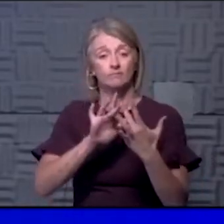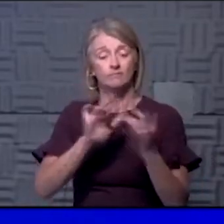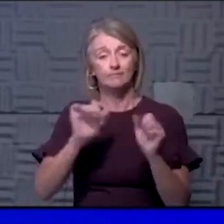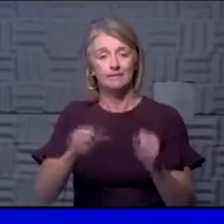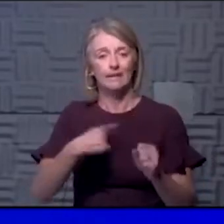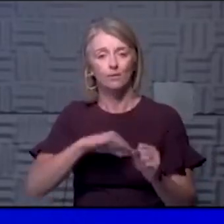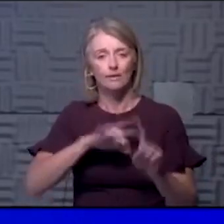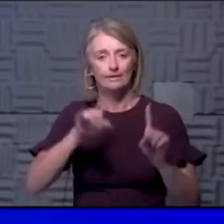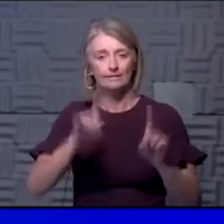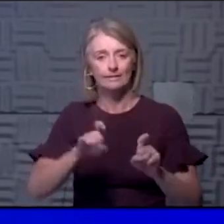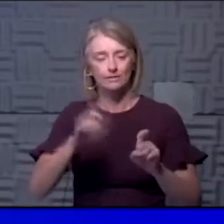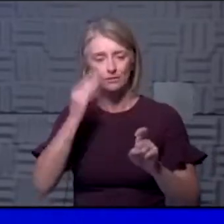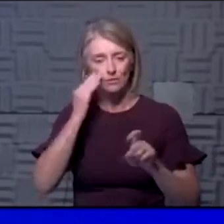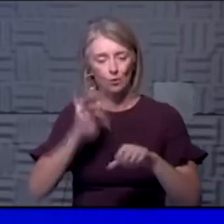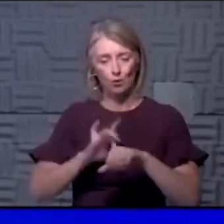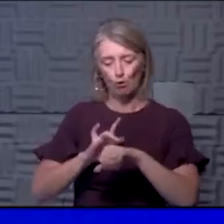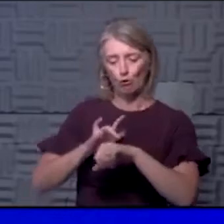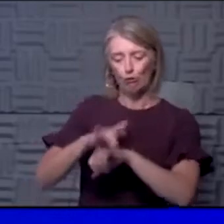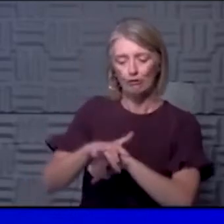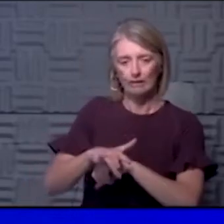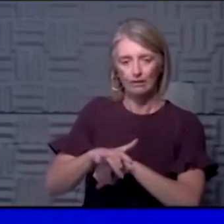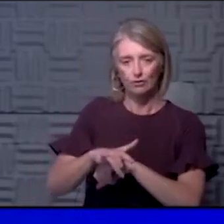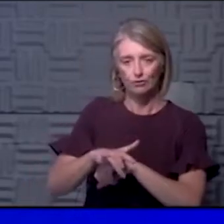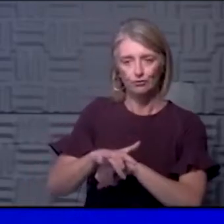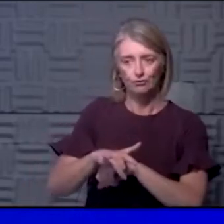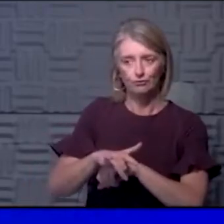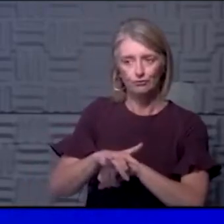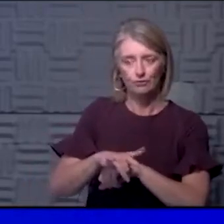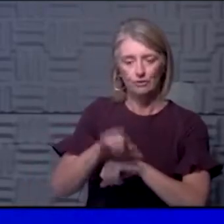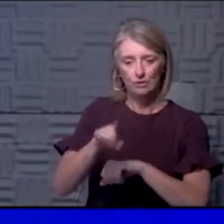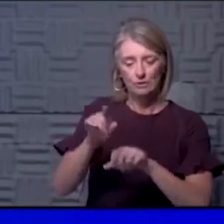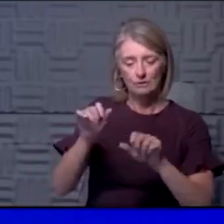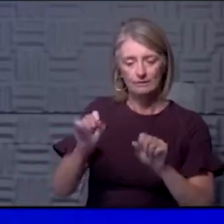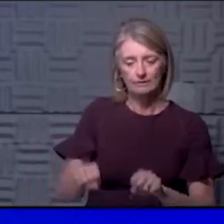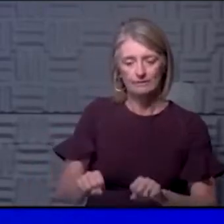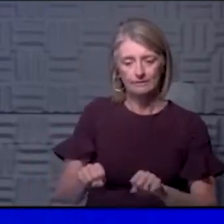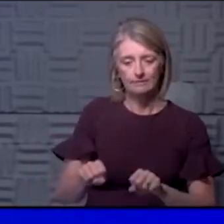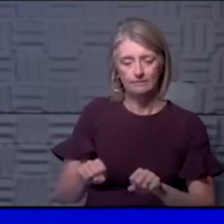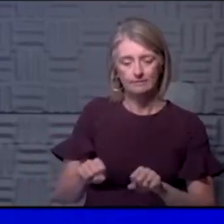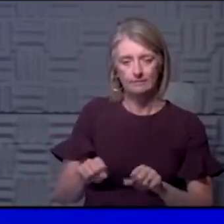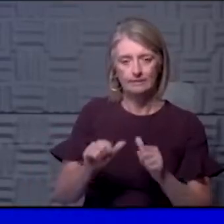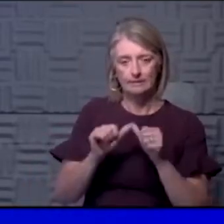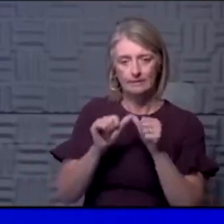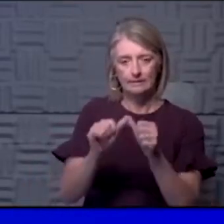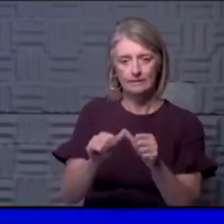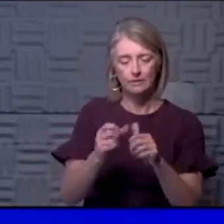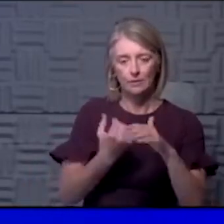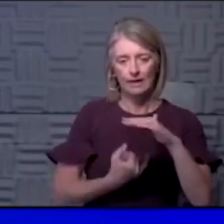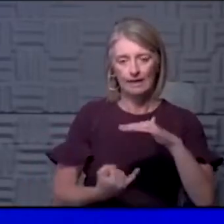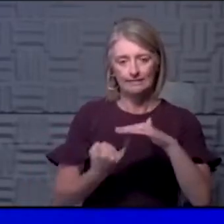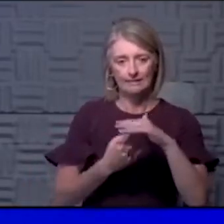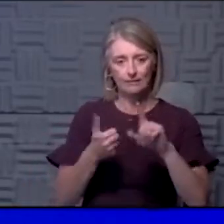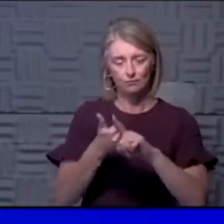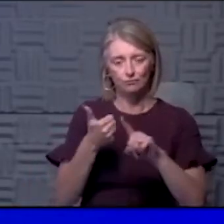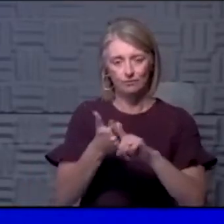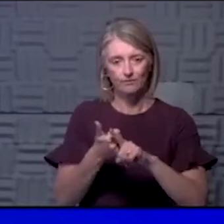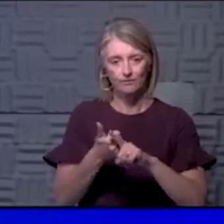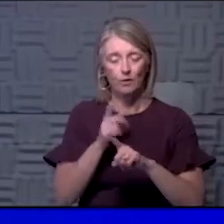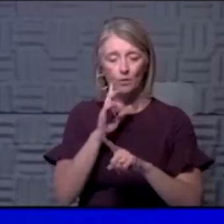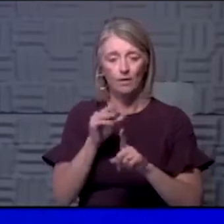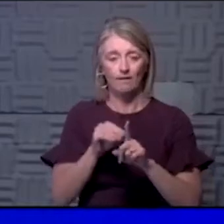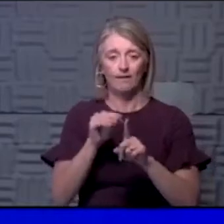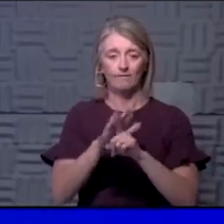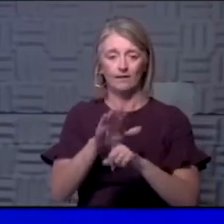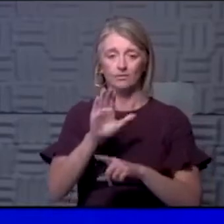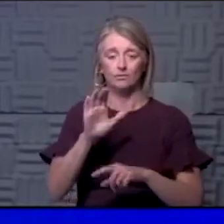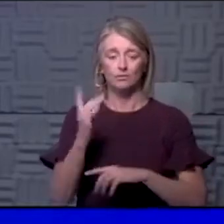can we test you to know earlier so that you can, continue to isolate yourself? That will affect